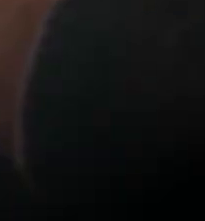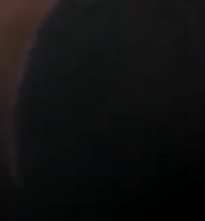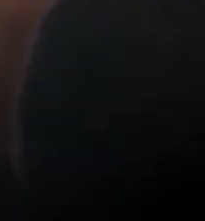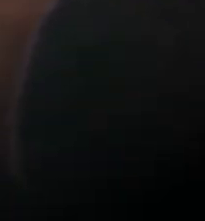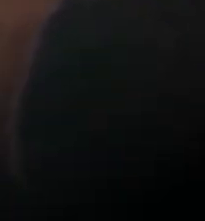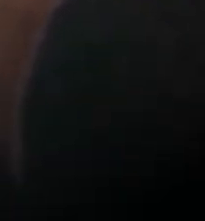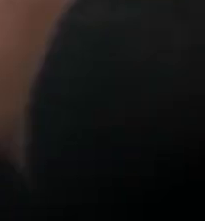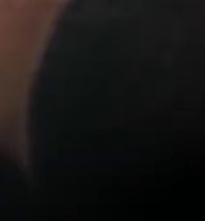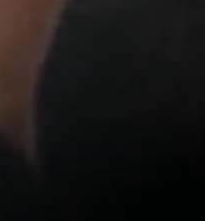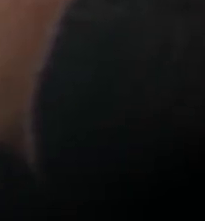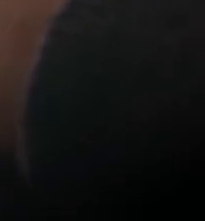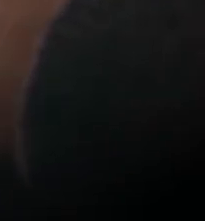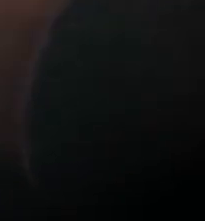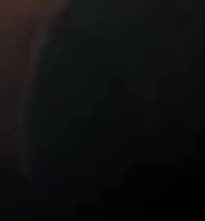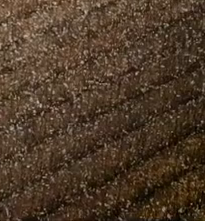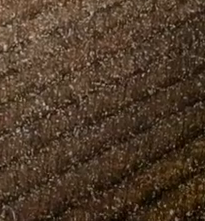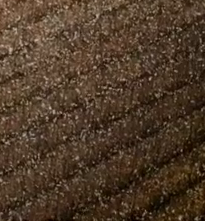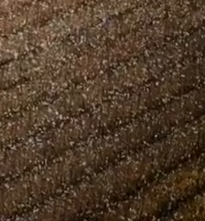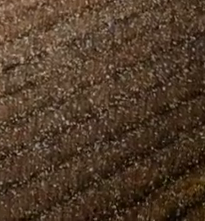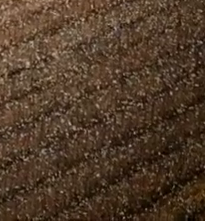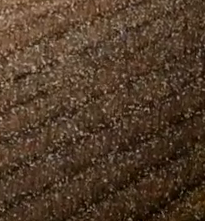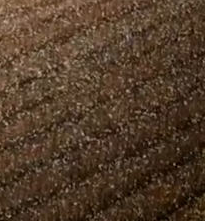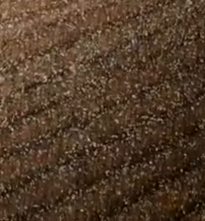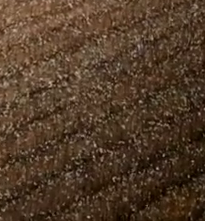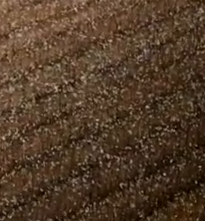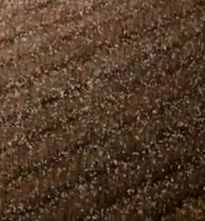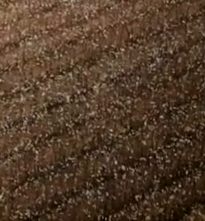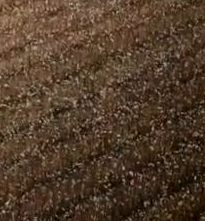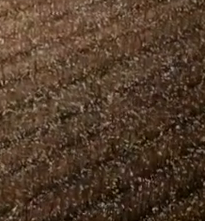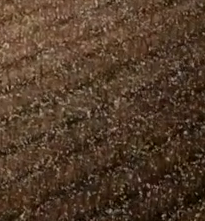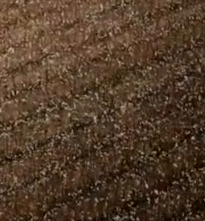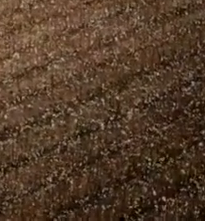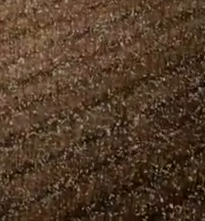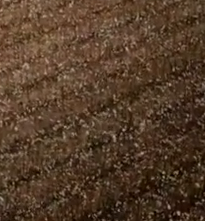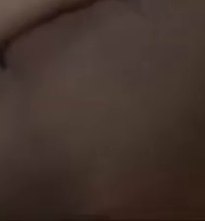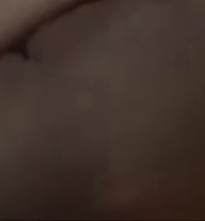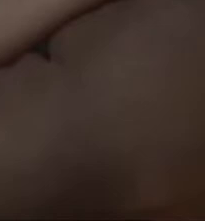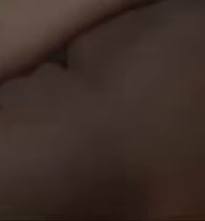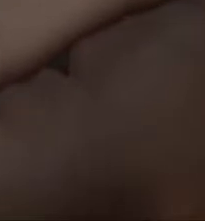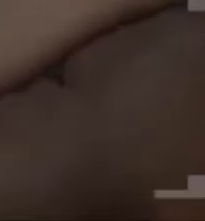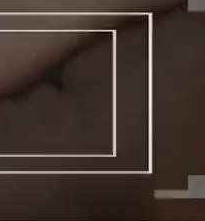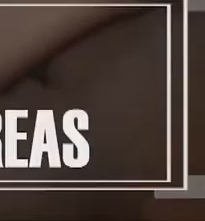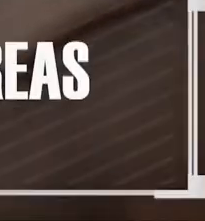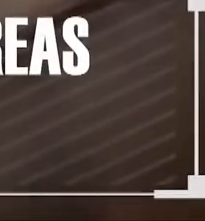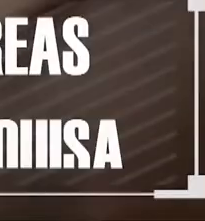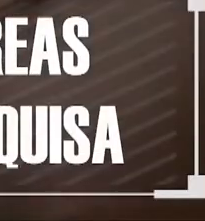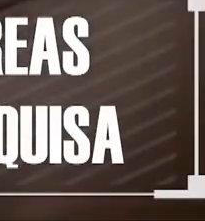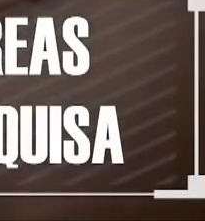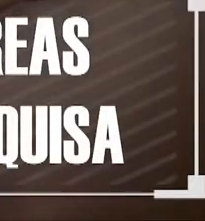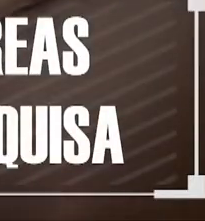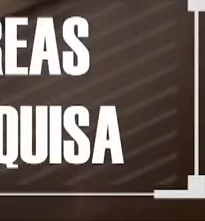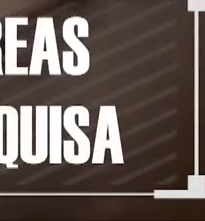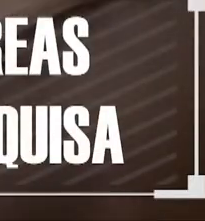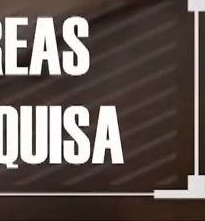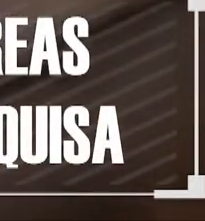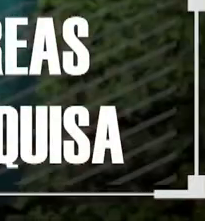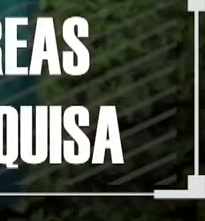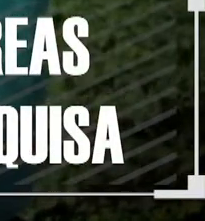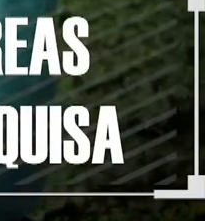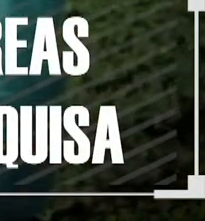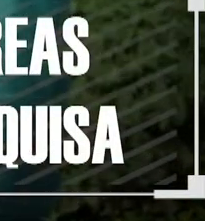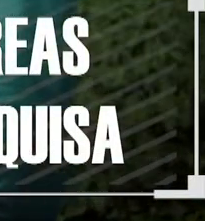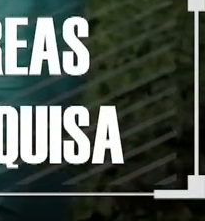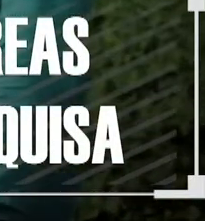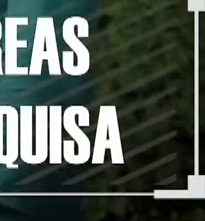These activities, along with good corporate governance practices, generate sustainable results for